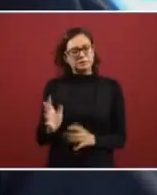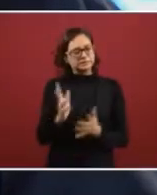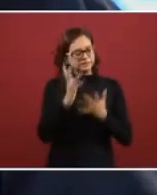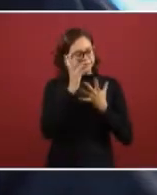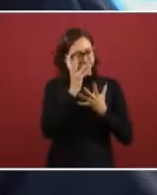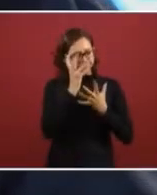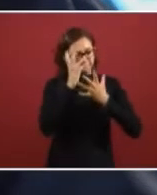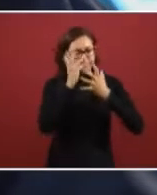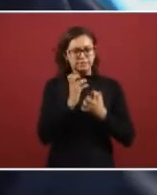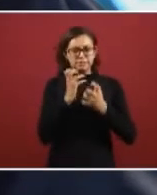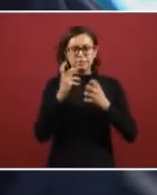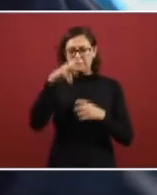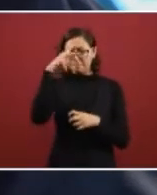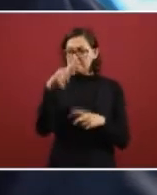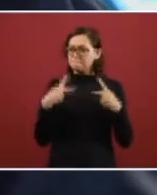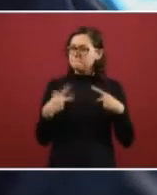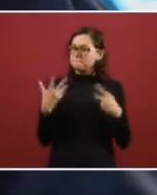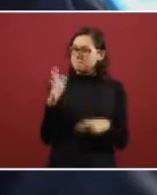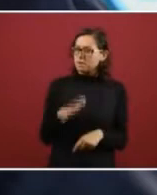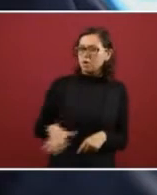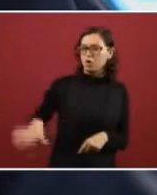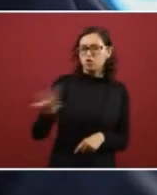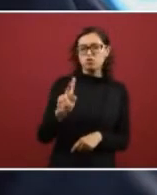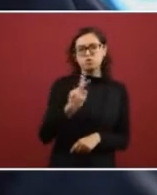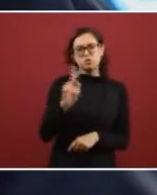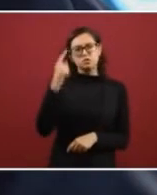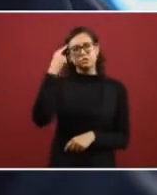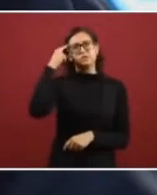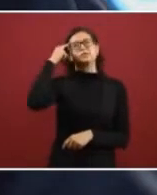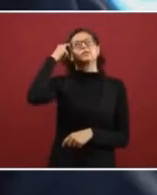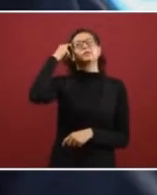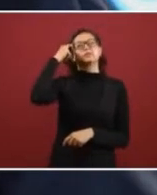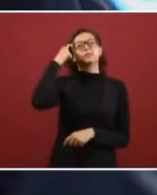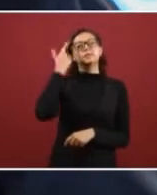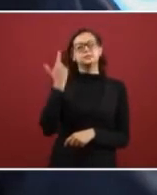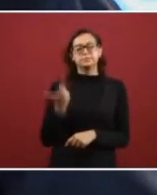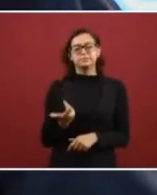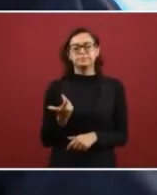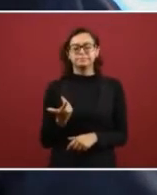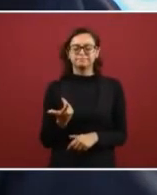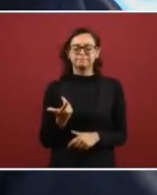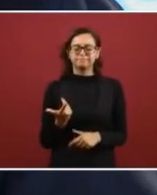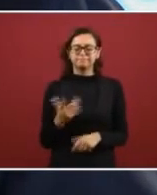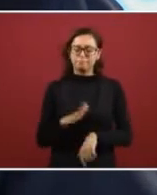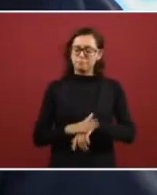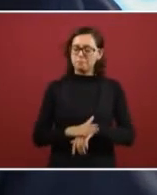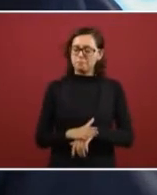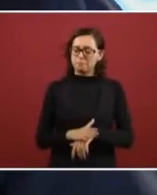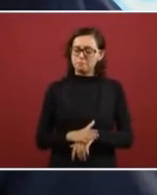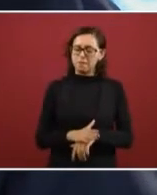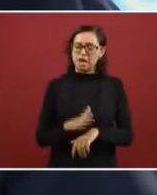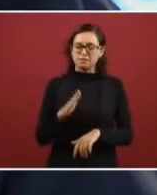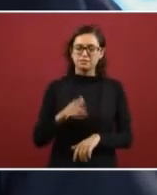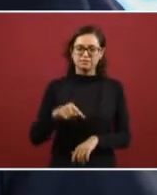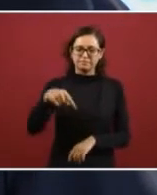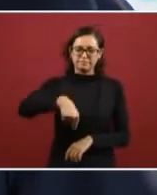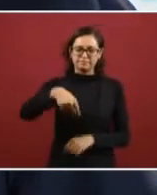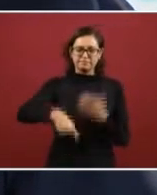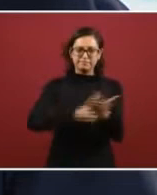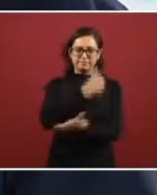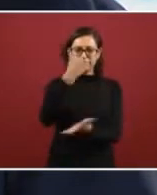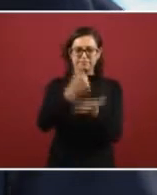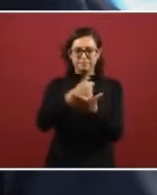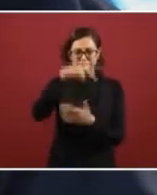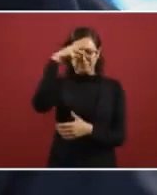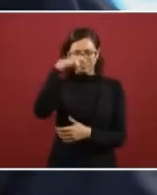We are recalling a terrible date in the painful time of the people